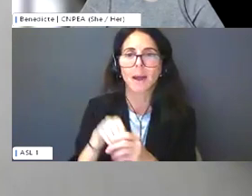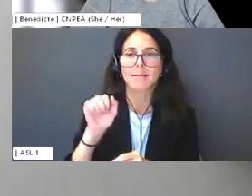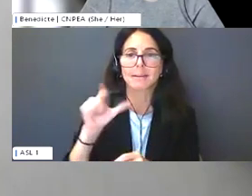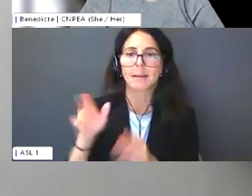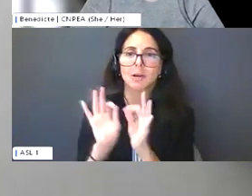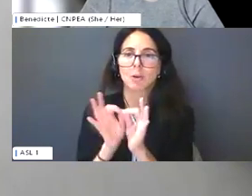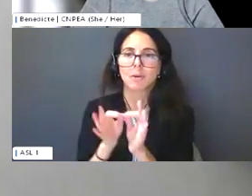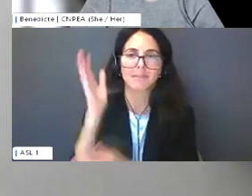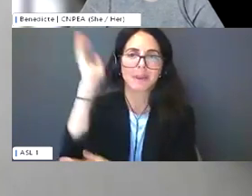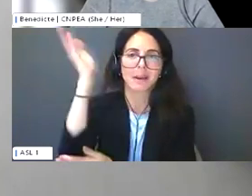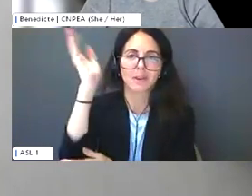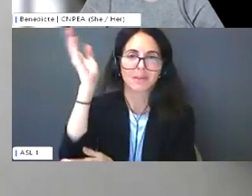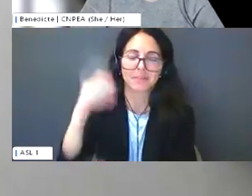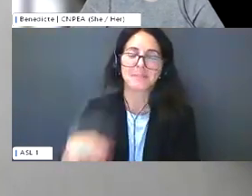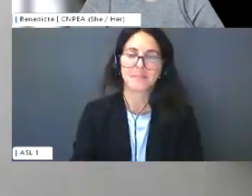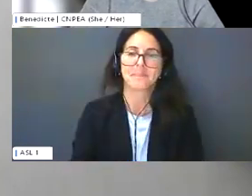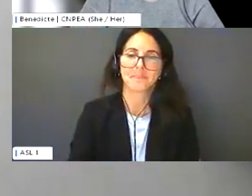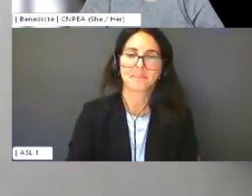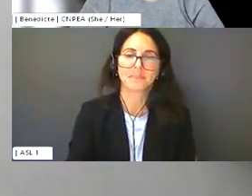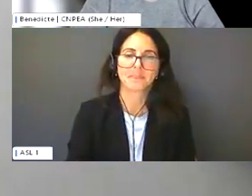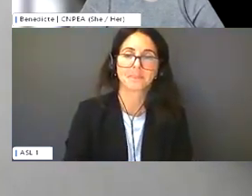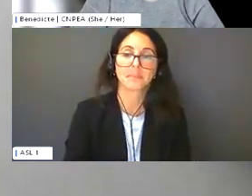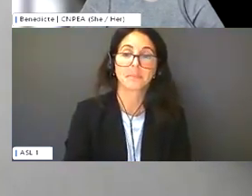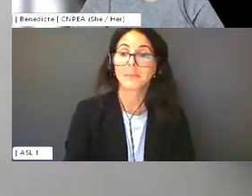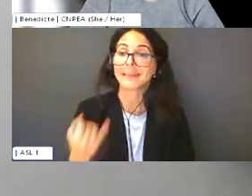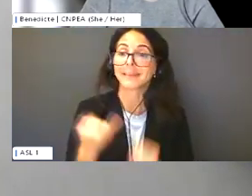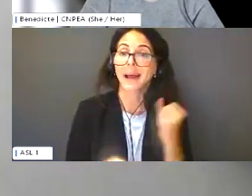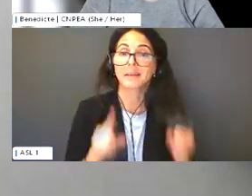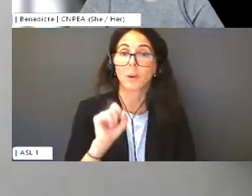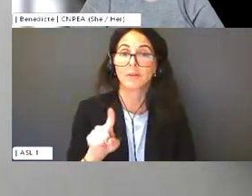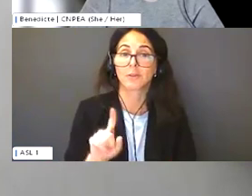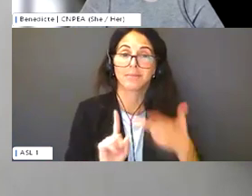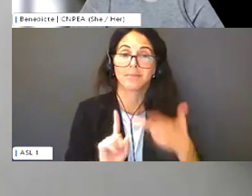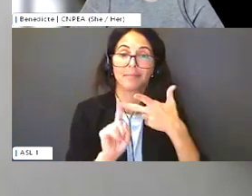in our presentations that we do. And then this is just the last question.